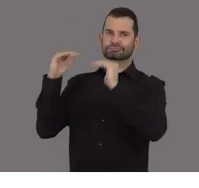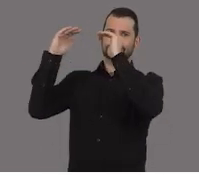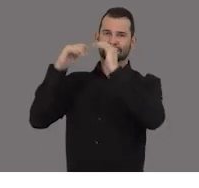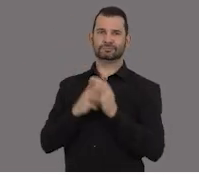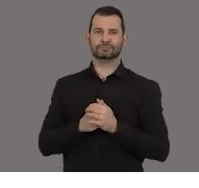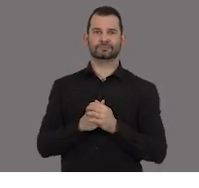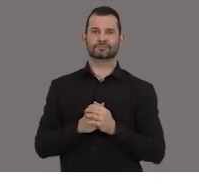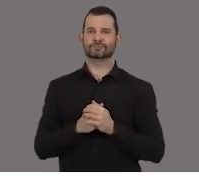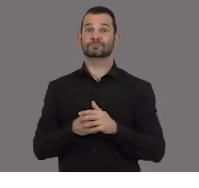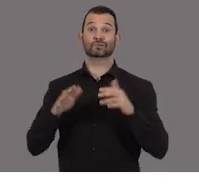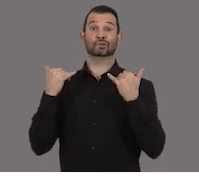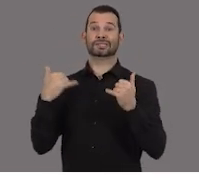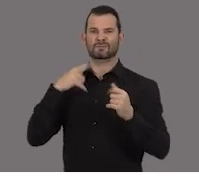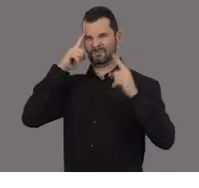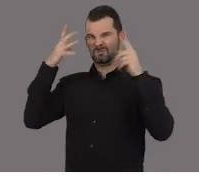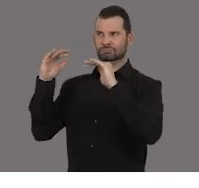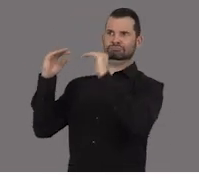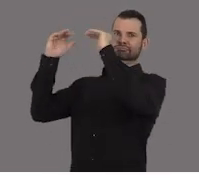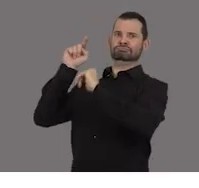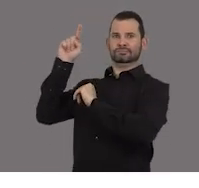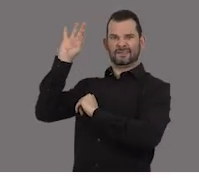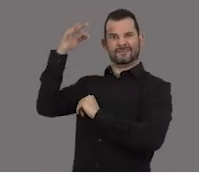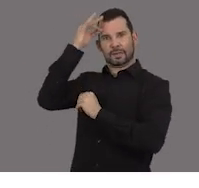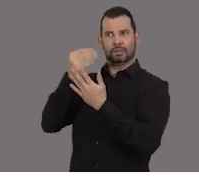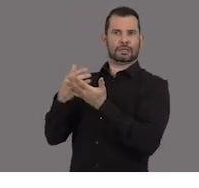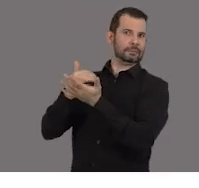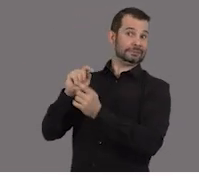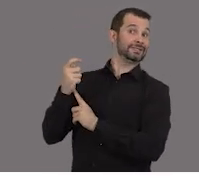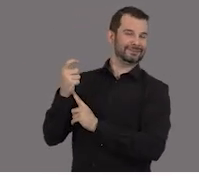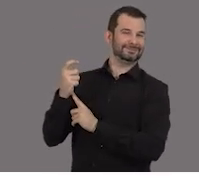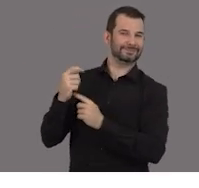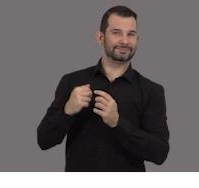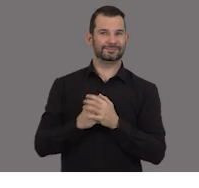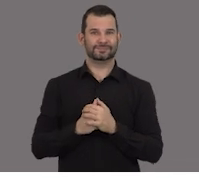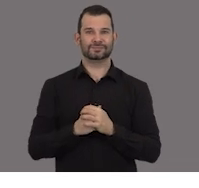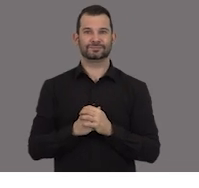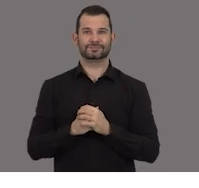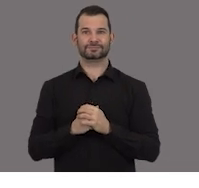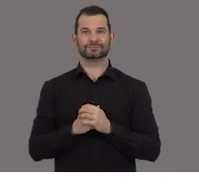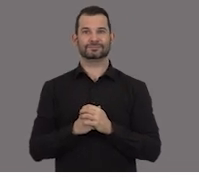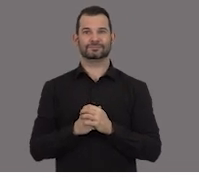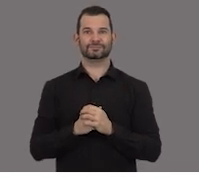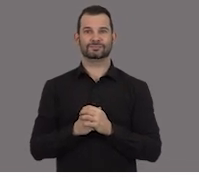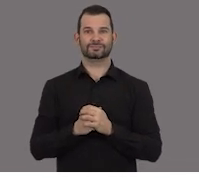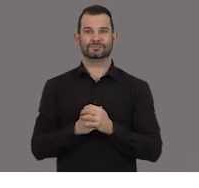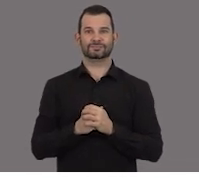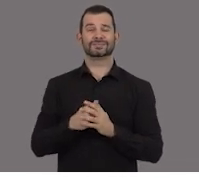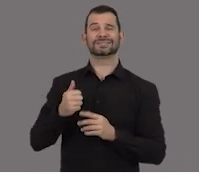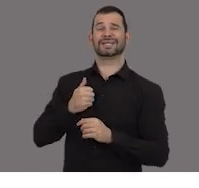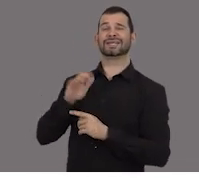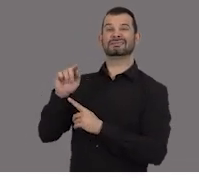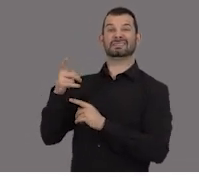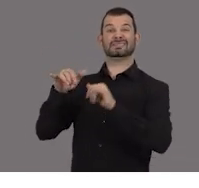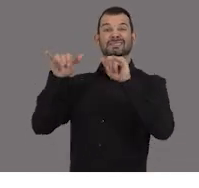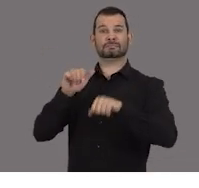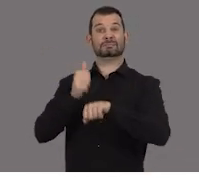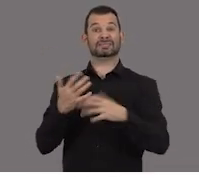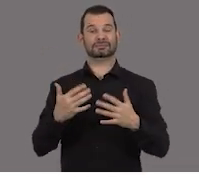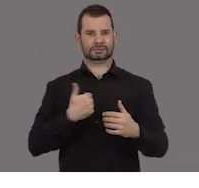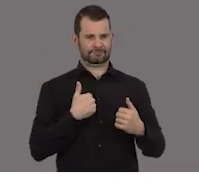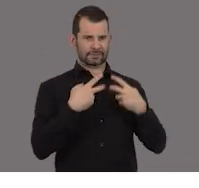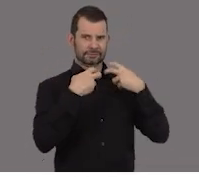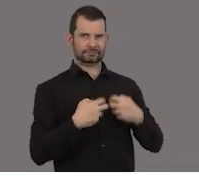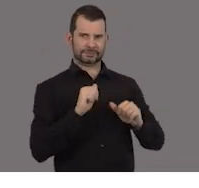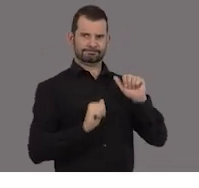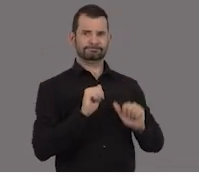or federal. Today, we will be focusing on federal income tax. Canada's tax system